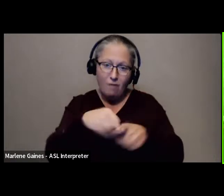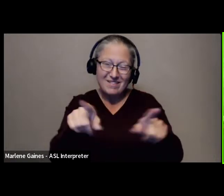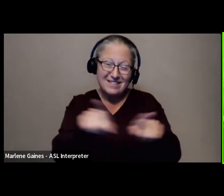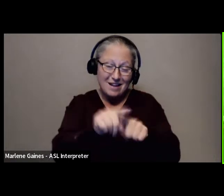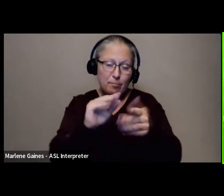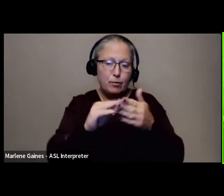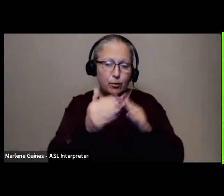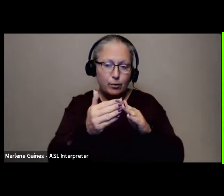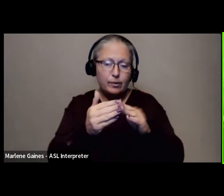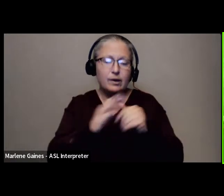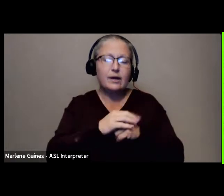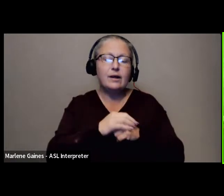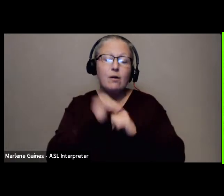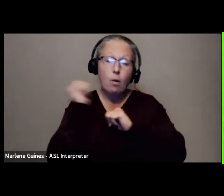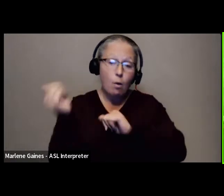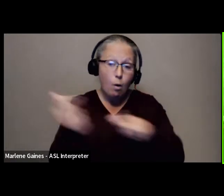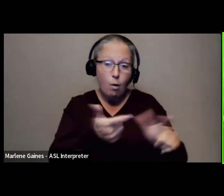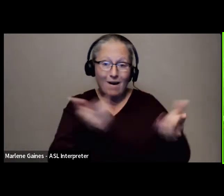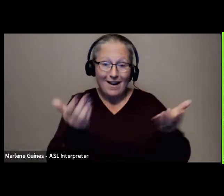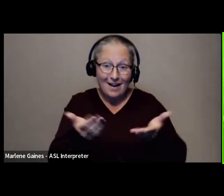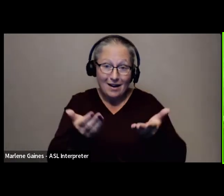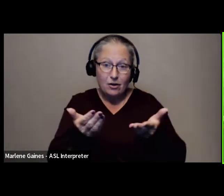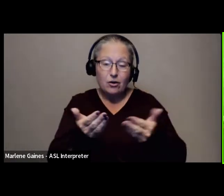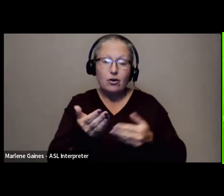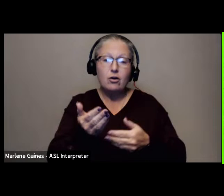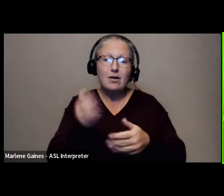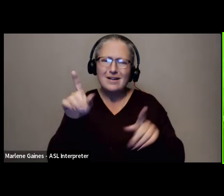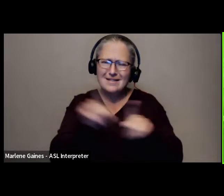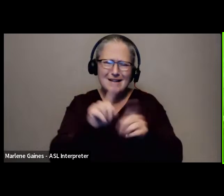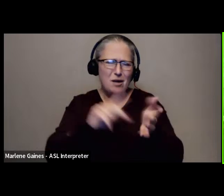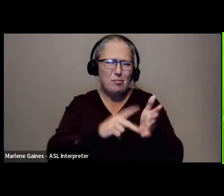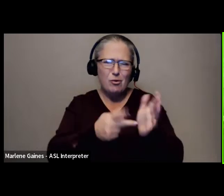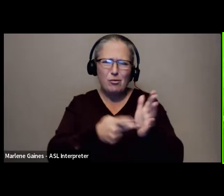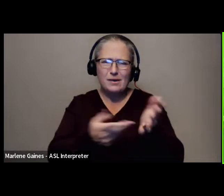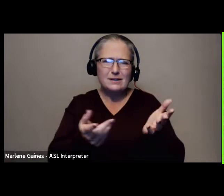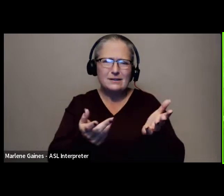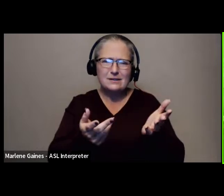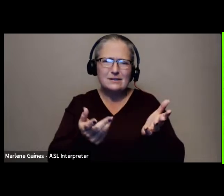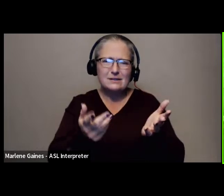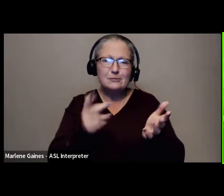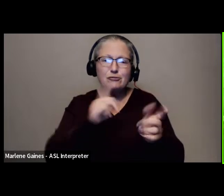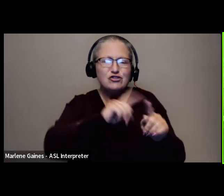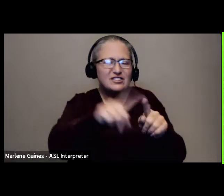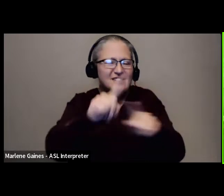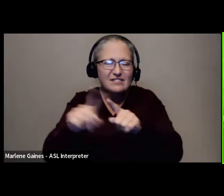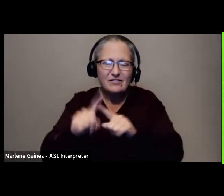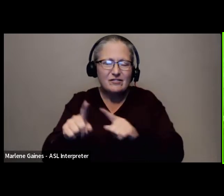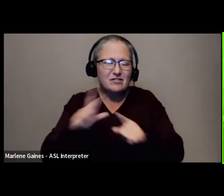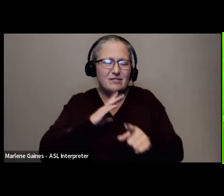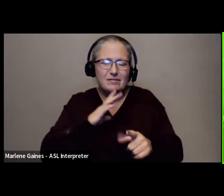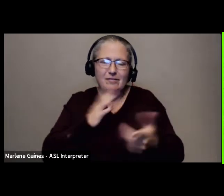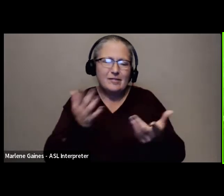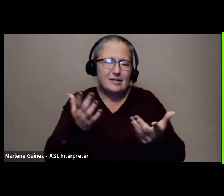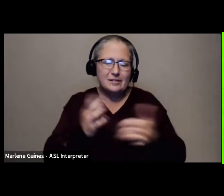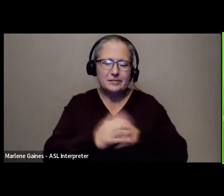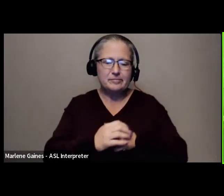community. We are all here for the same purposes, but we're just all different.